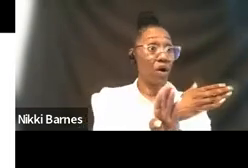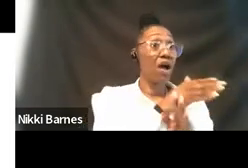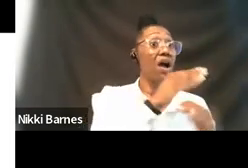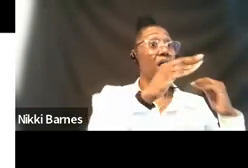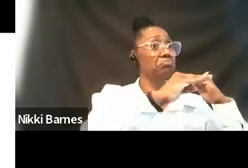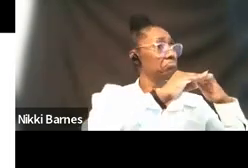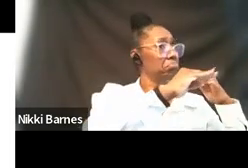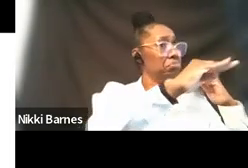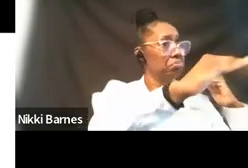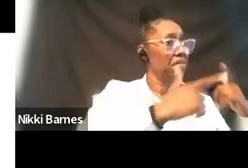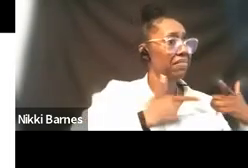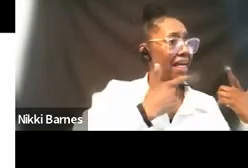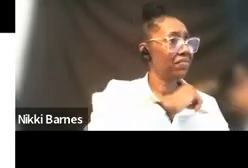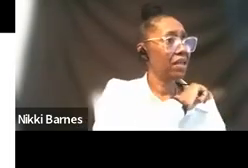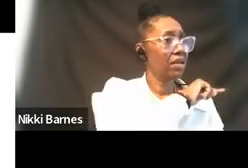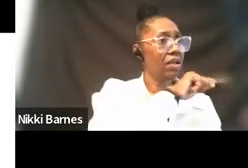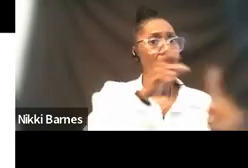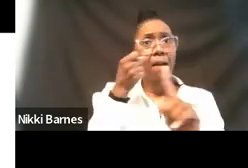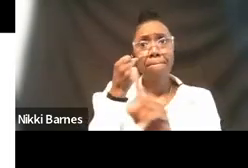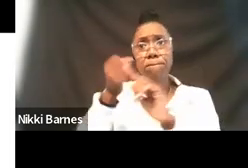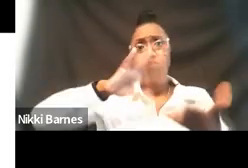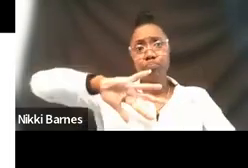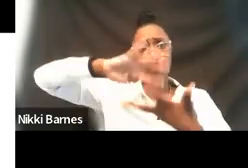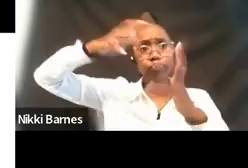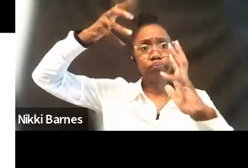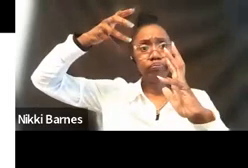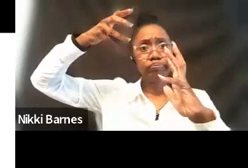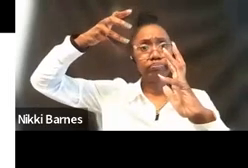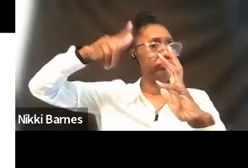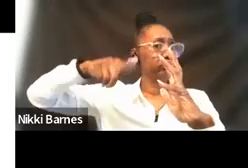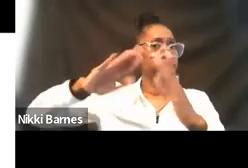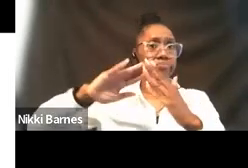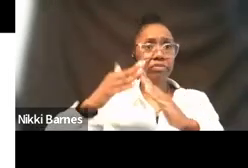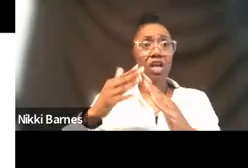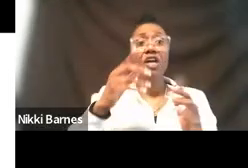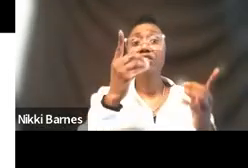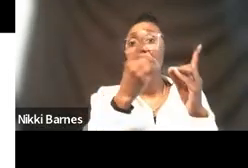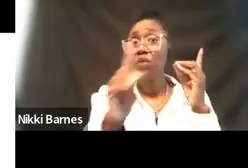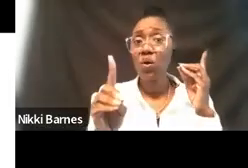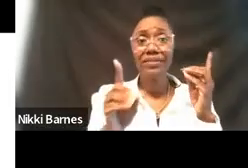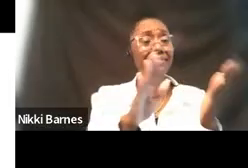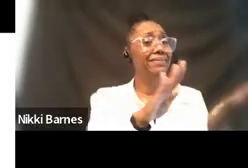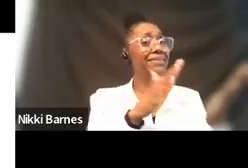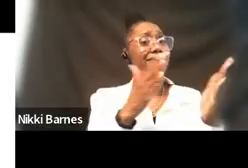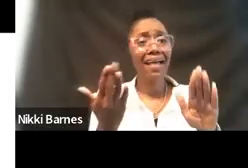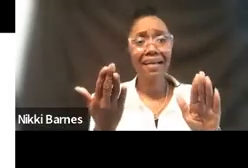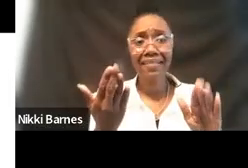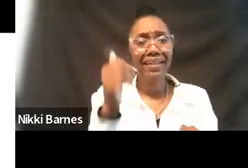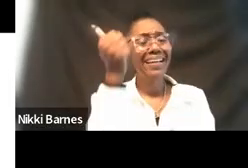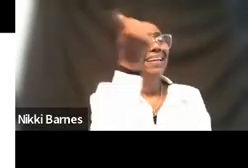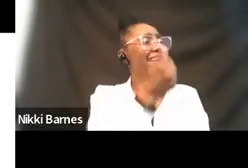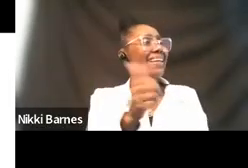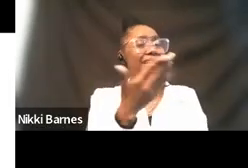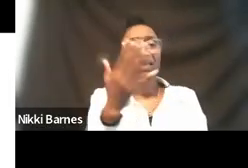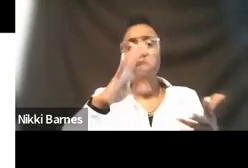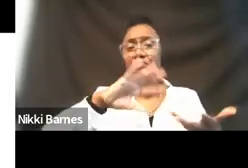in and all of a sudden destabilized. Divorce, death, any particular one event that